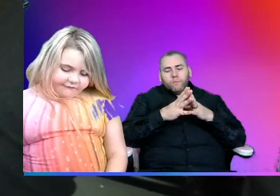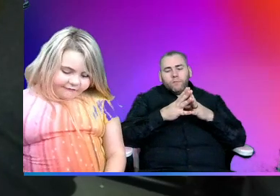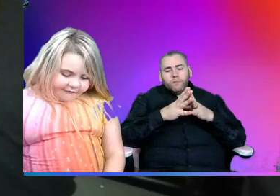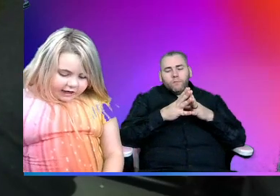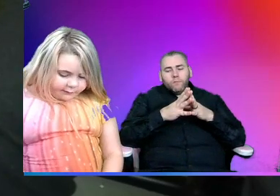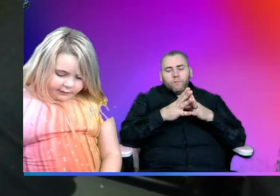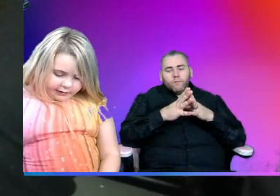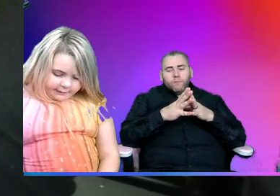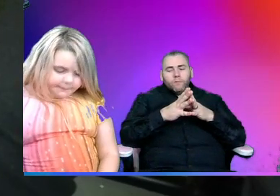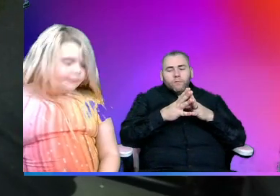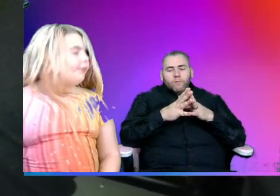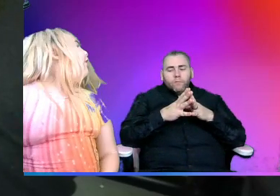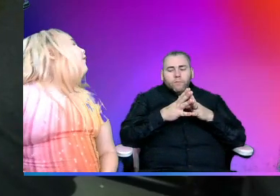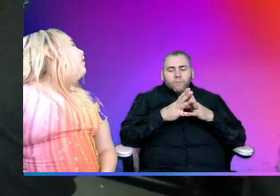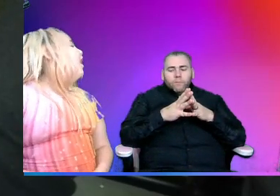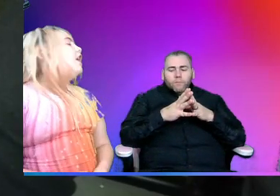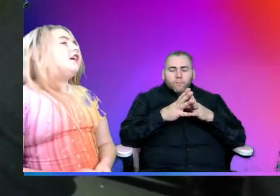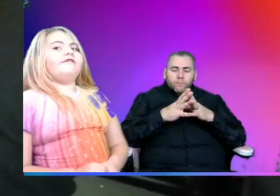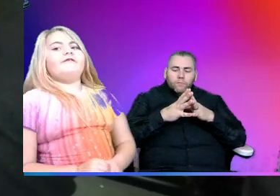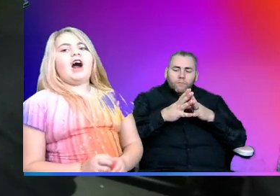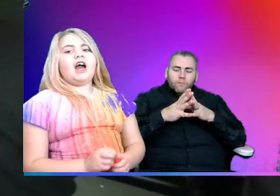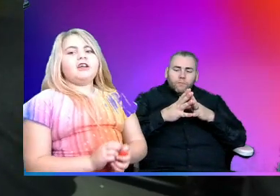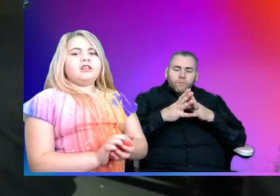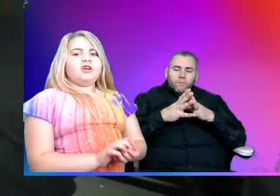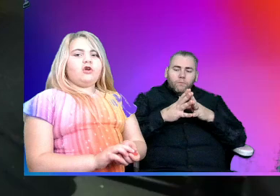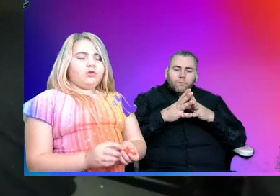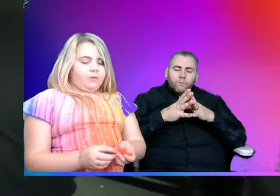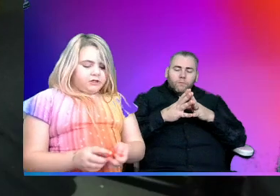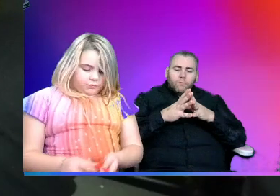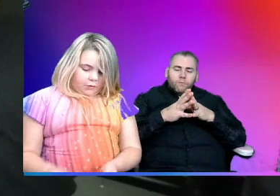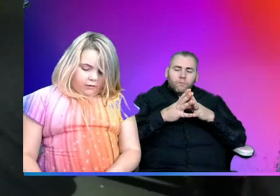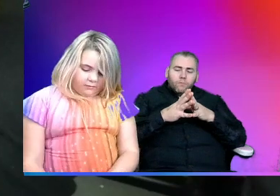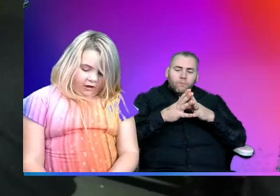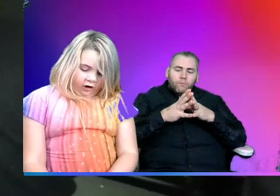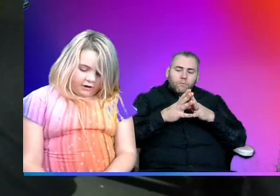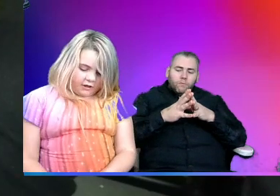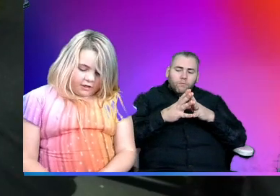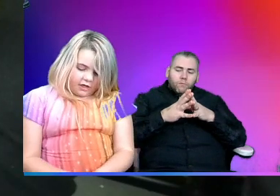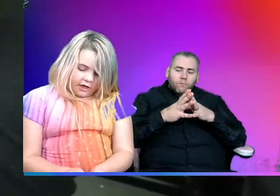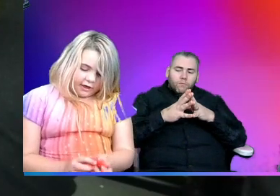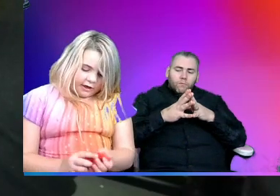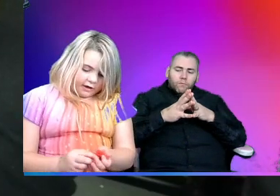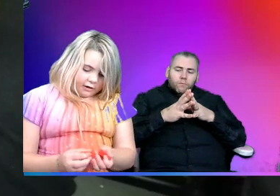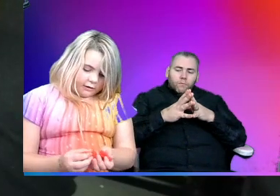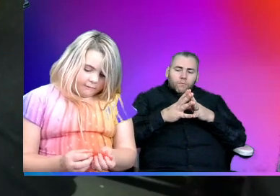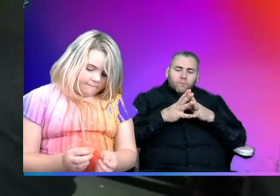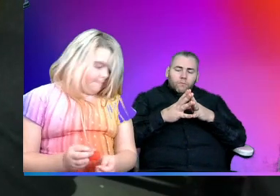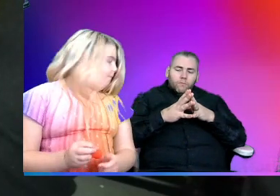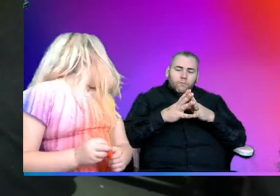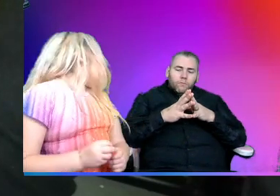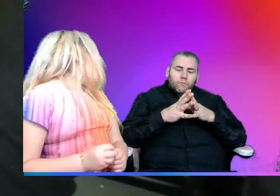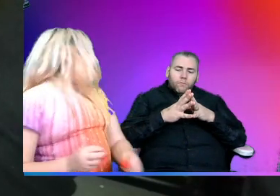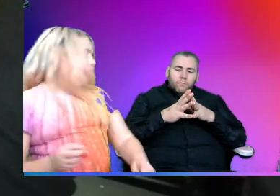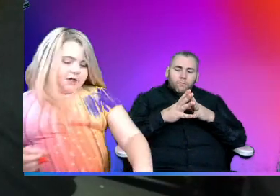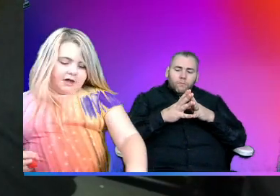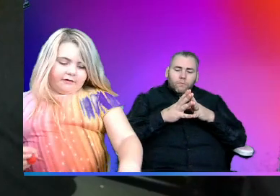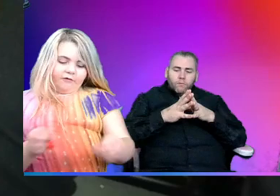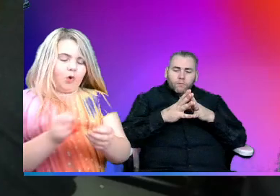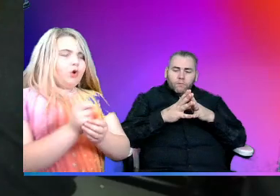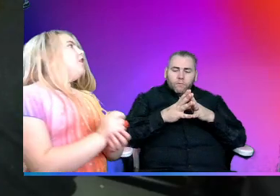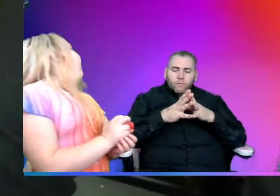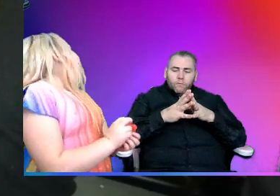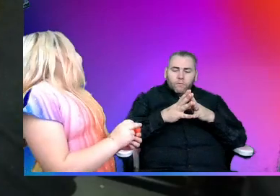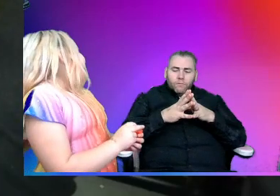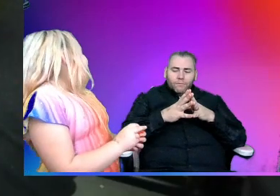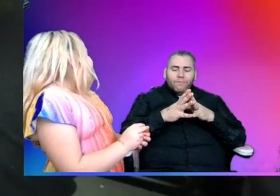I have five of them. I have five little sponge ball hearts. I actually have